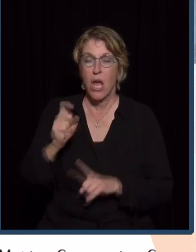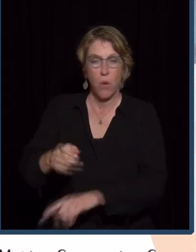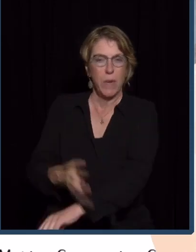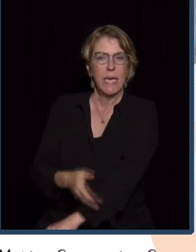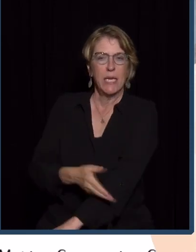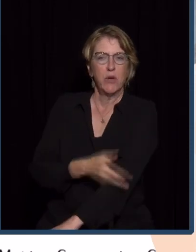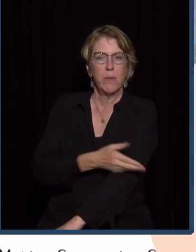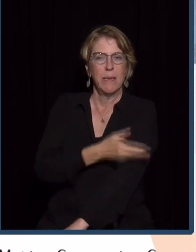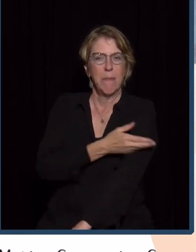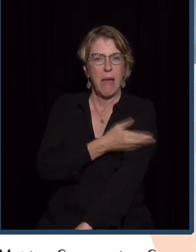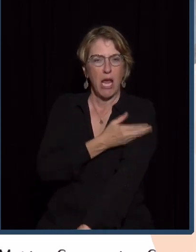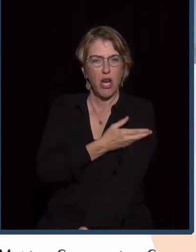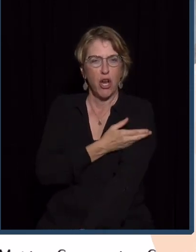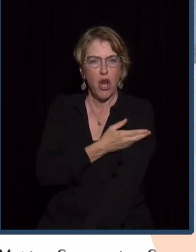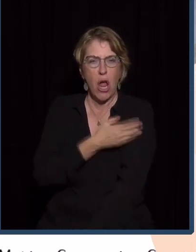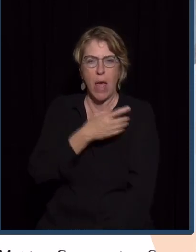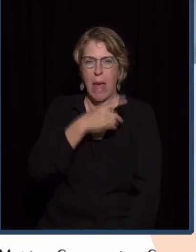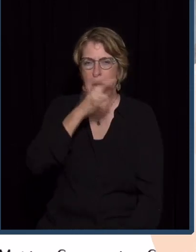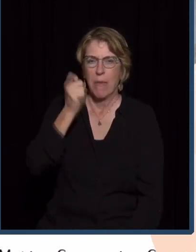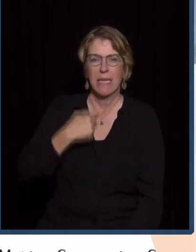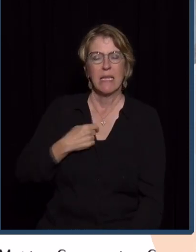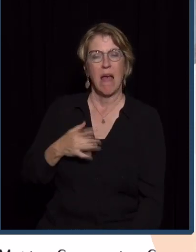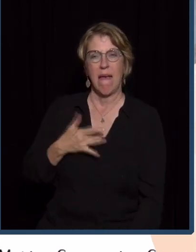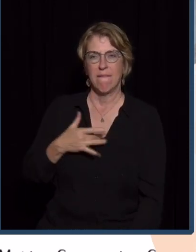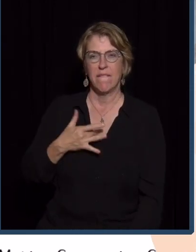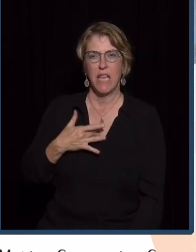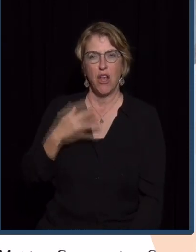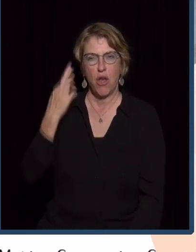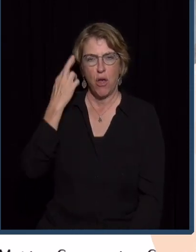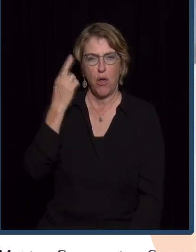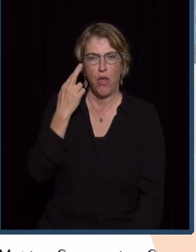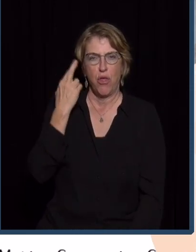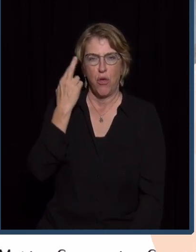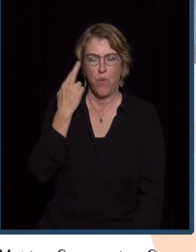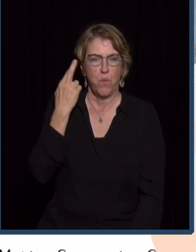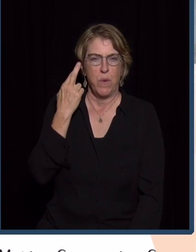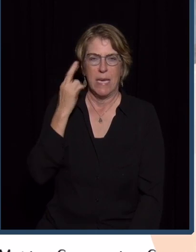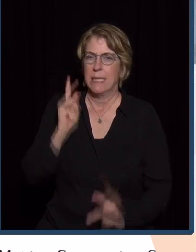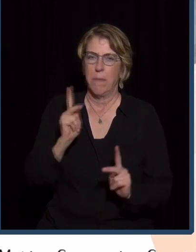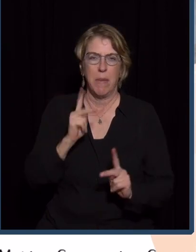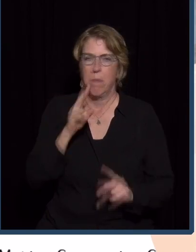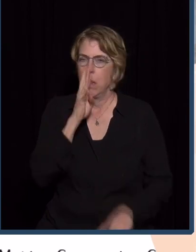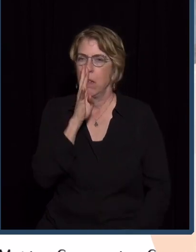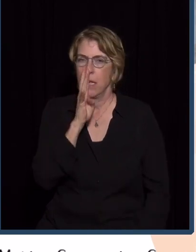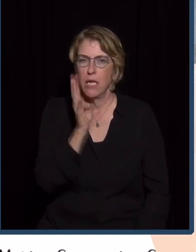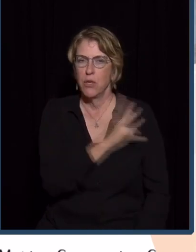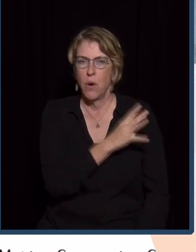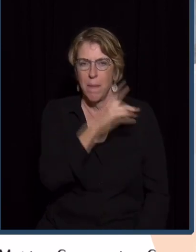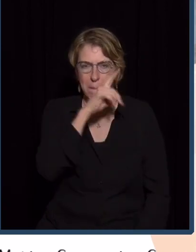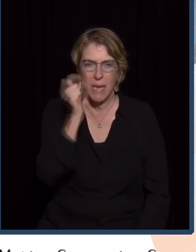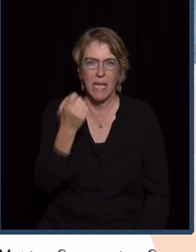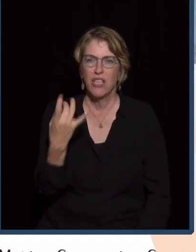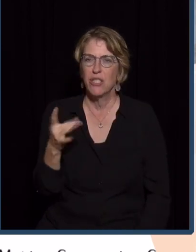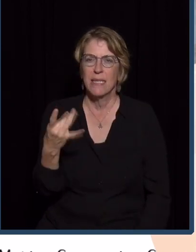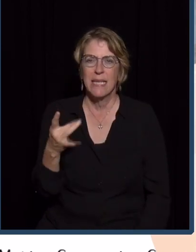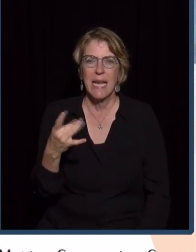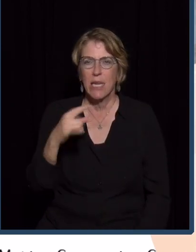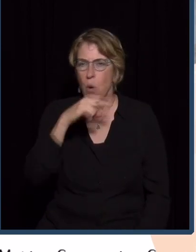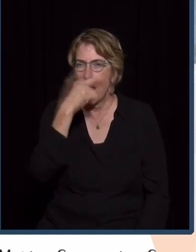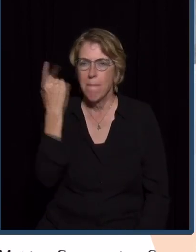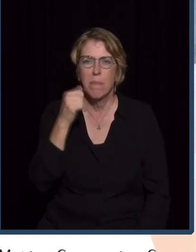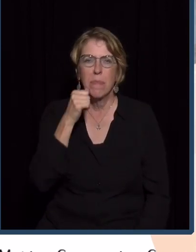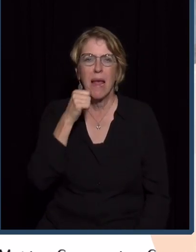because I feel that a lot of the reason she wasn't listened to is because she's an 18-year-old black female who